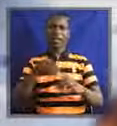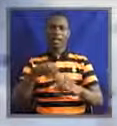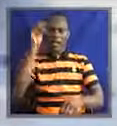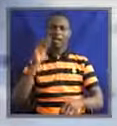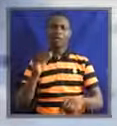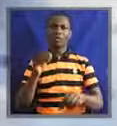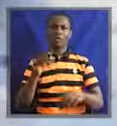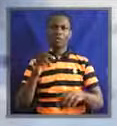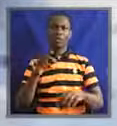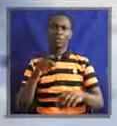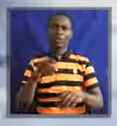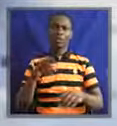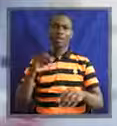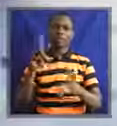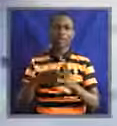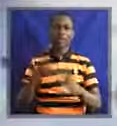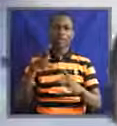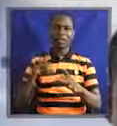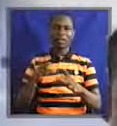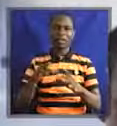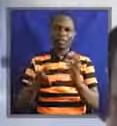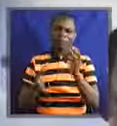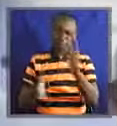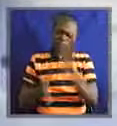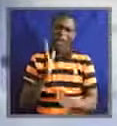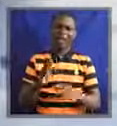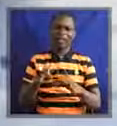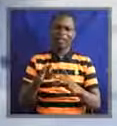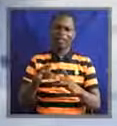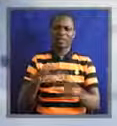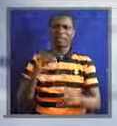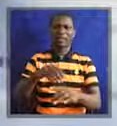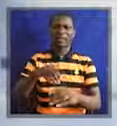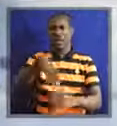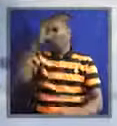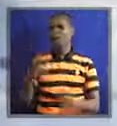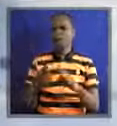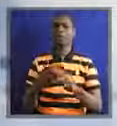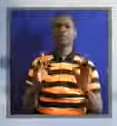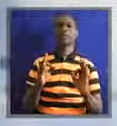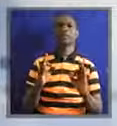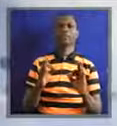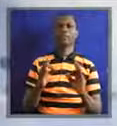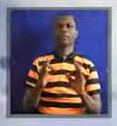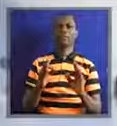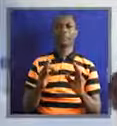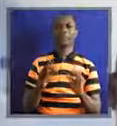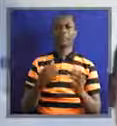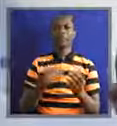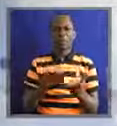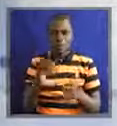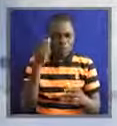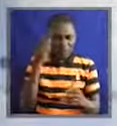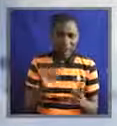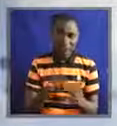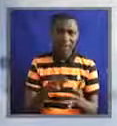ya pe na honhom no eya den opie abonte efre ni mo ba bia me pese usua ade e wo sadusua mu ene se